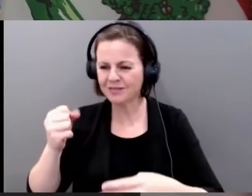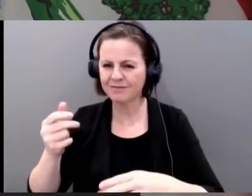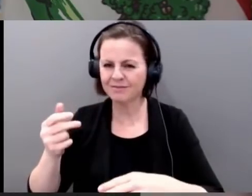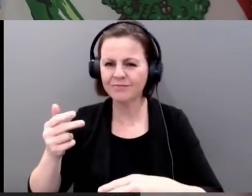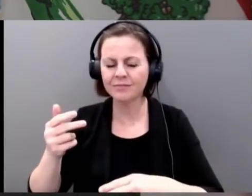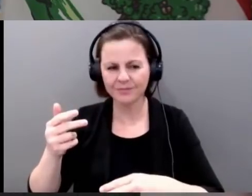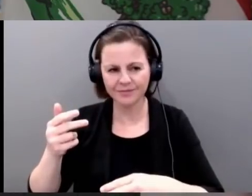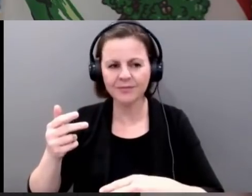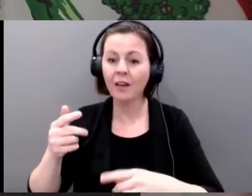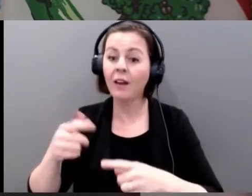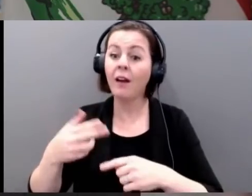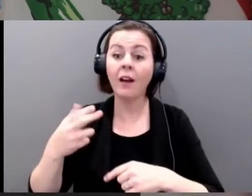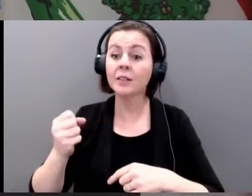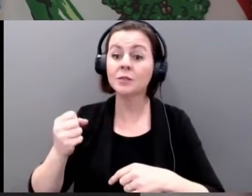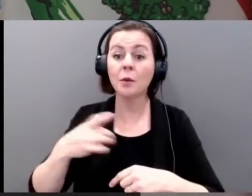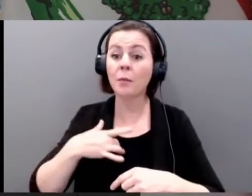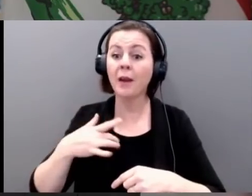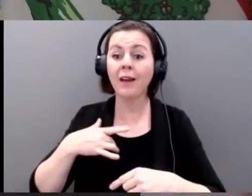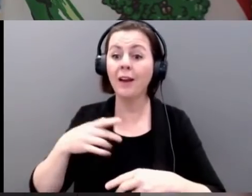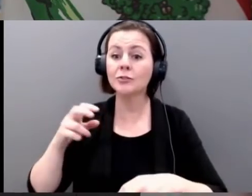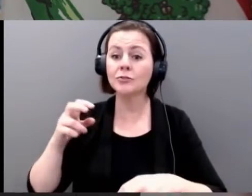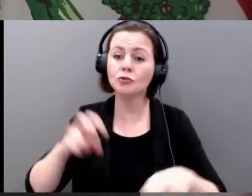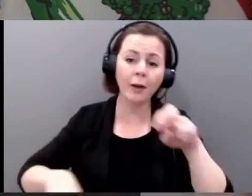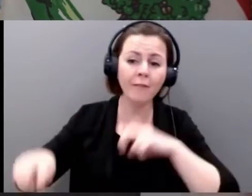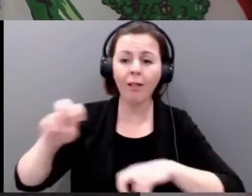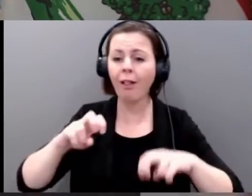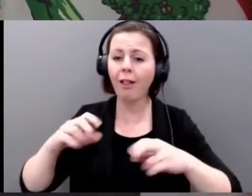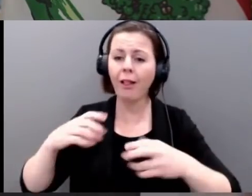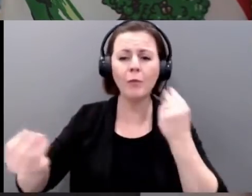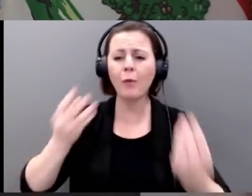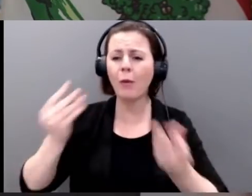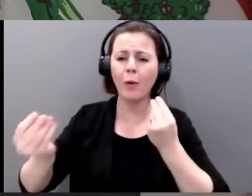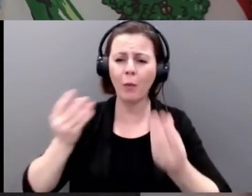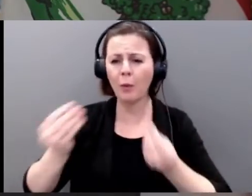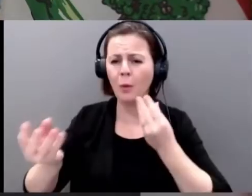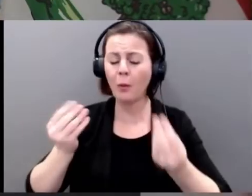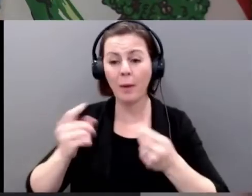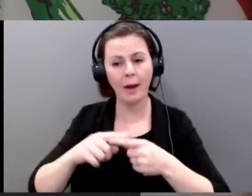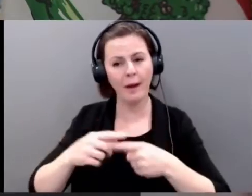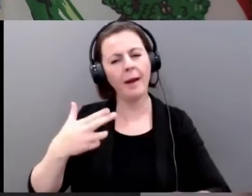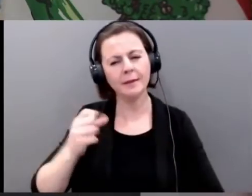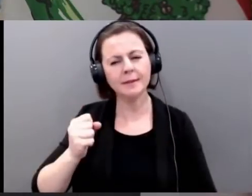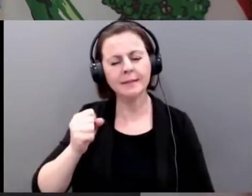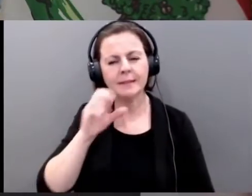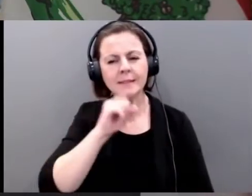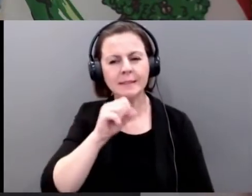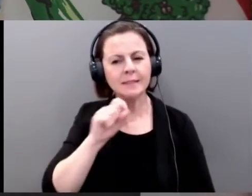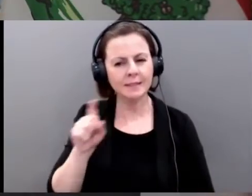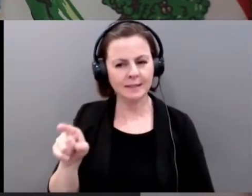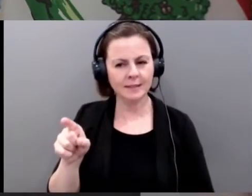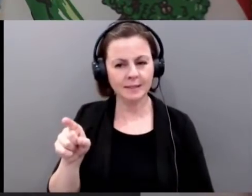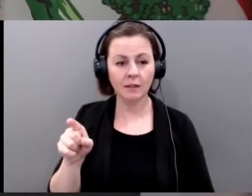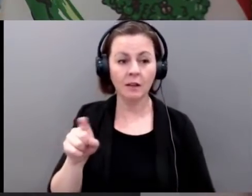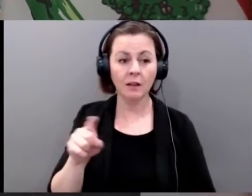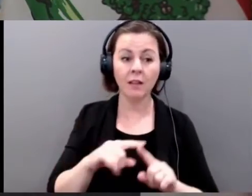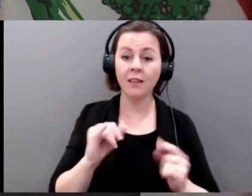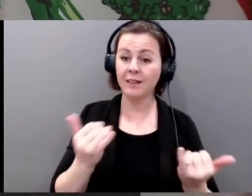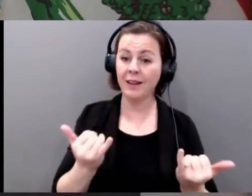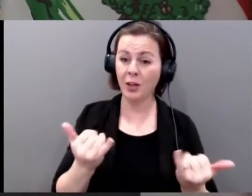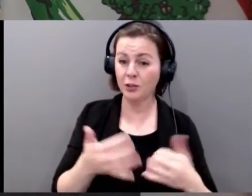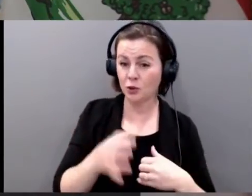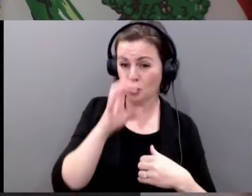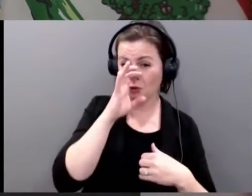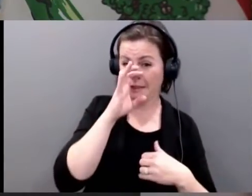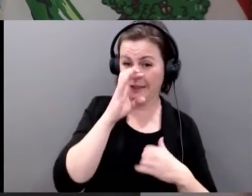those in that age group at the high school level. It's just, I think when we look at a circuit breaker, what we're trying to